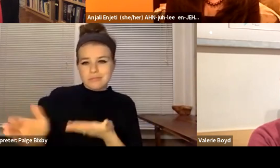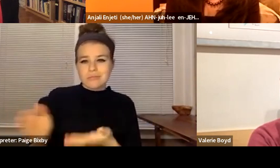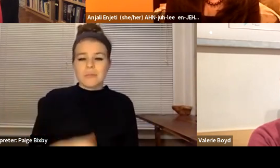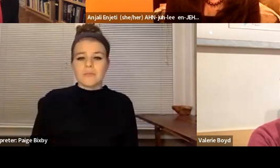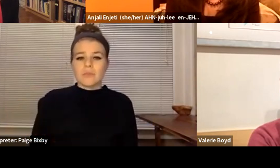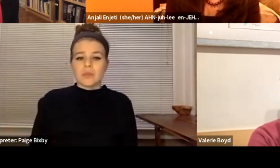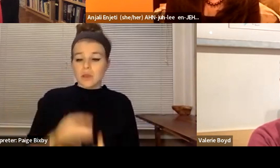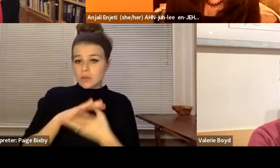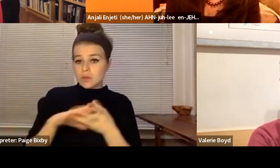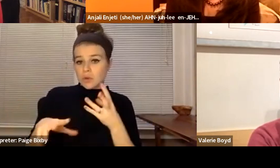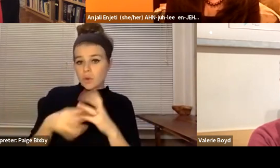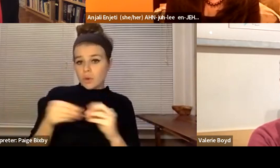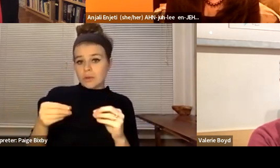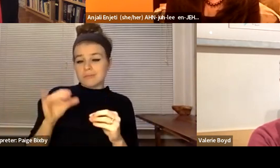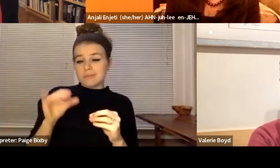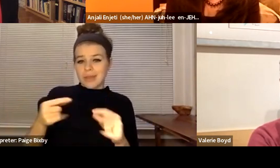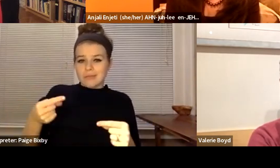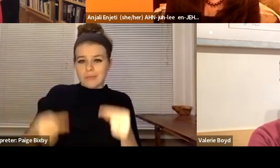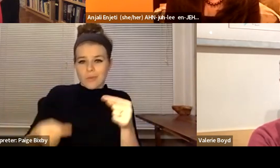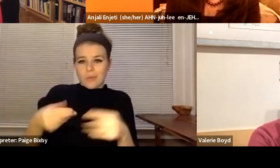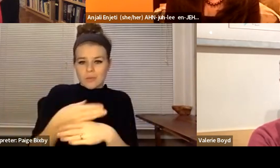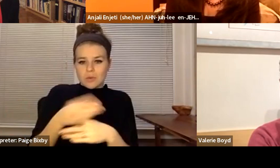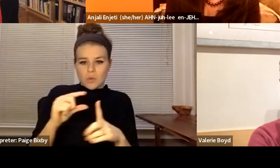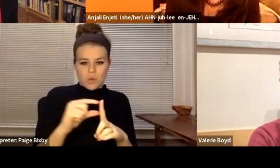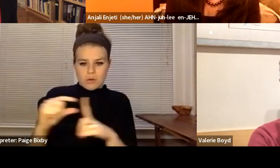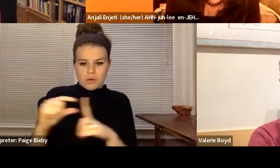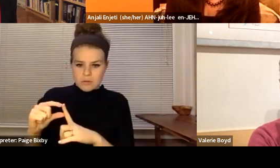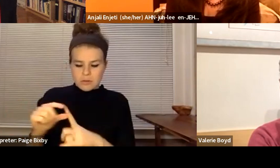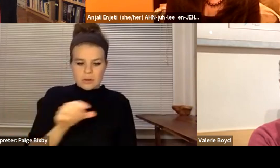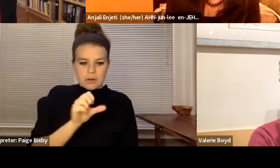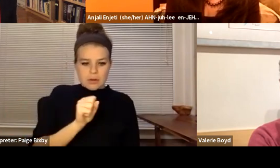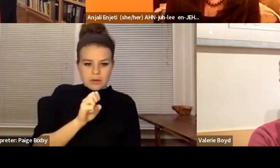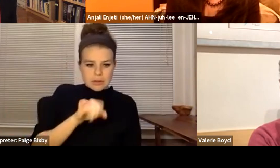Stories are an argument between some words. Sejal.